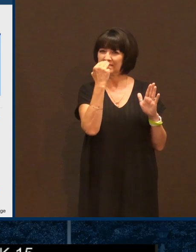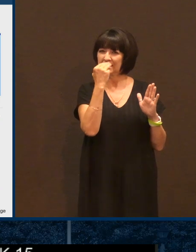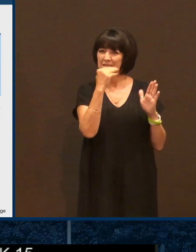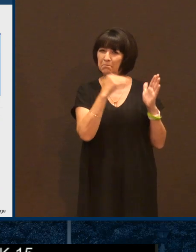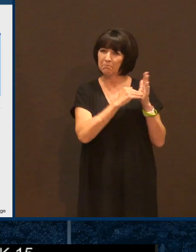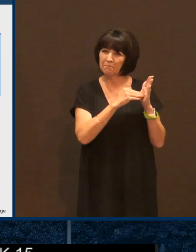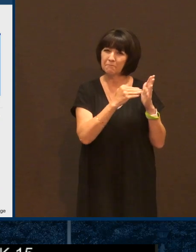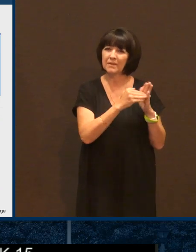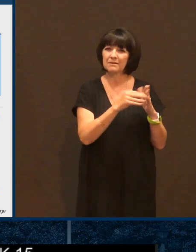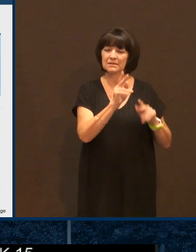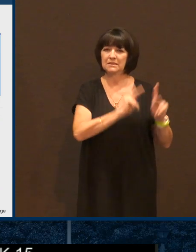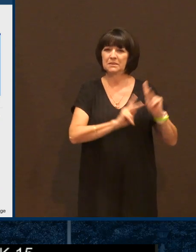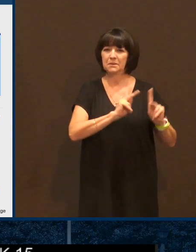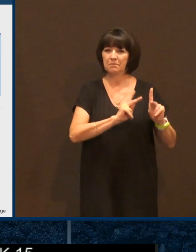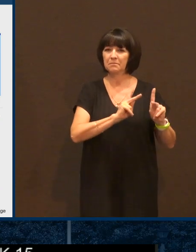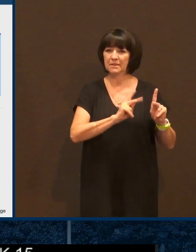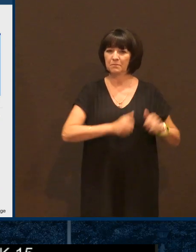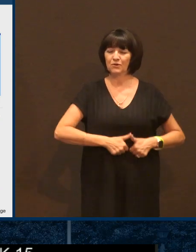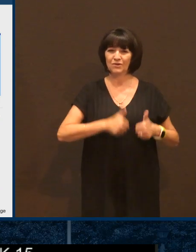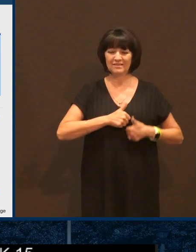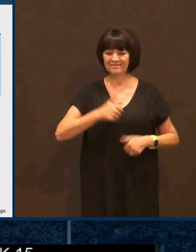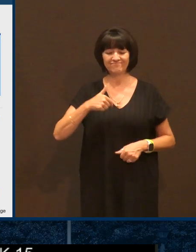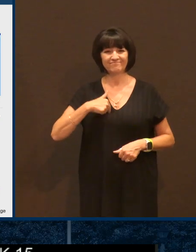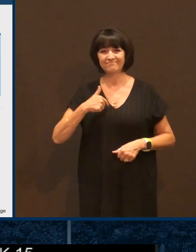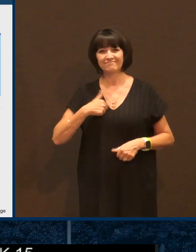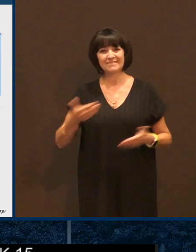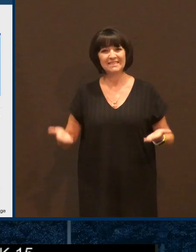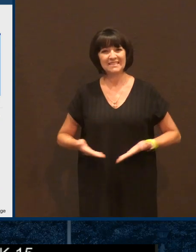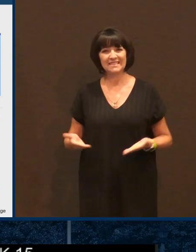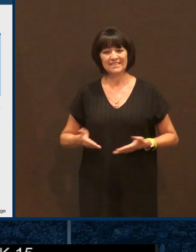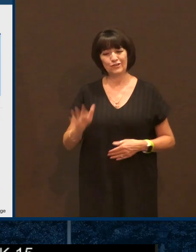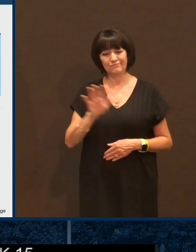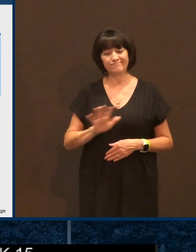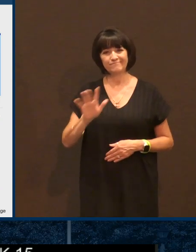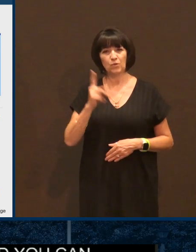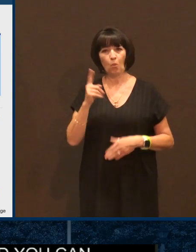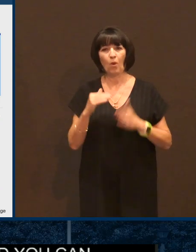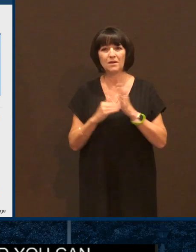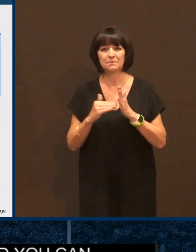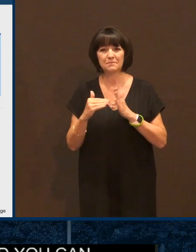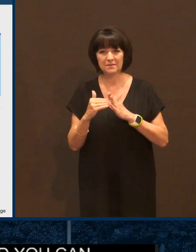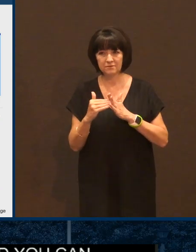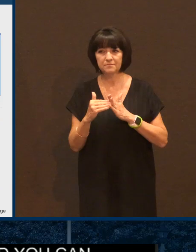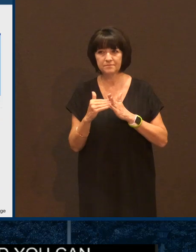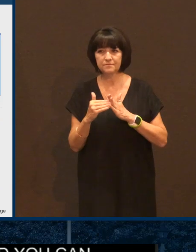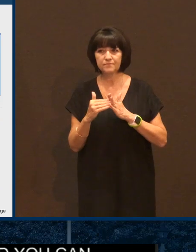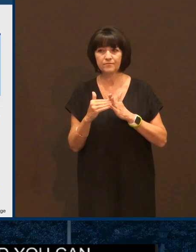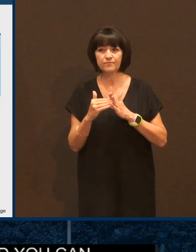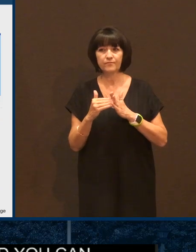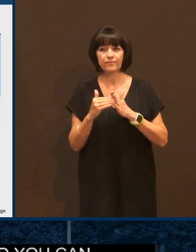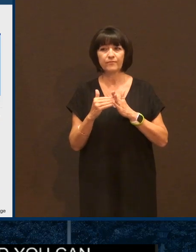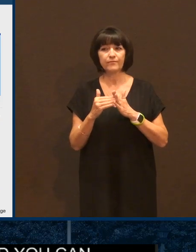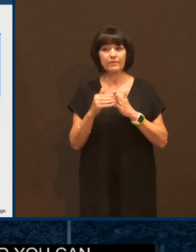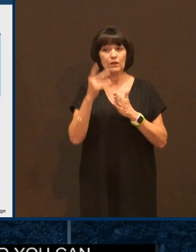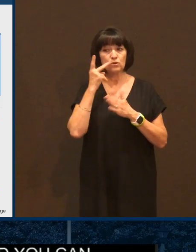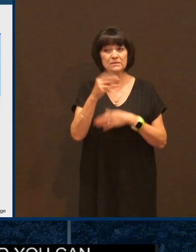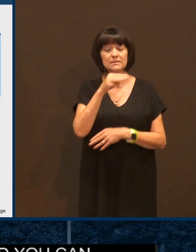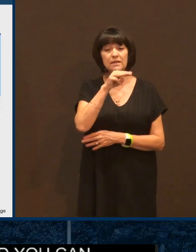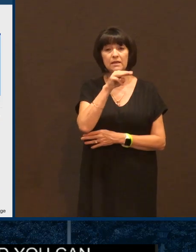than us. And you can see that Delaware, Pennsylvania, Maryland, New York, and New Jersey all had a peak,